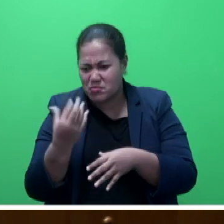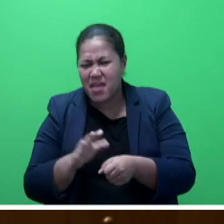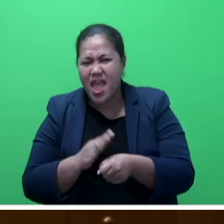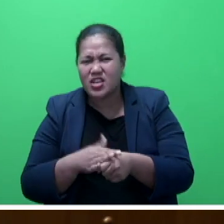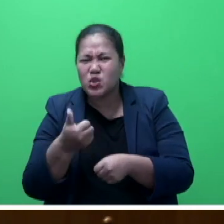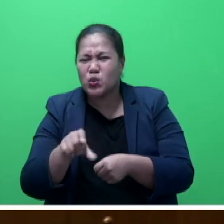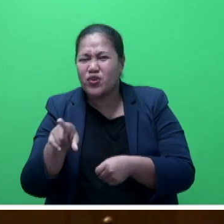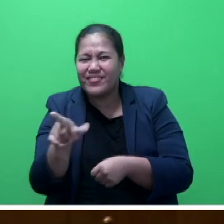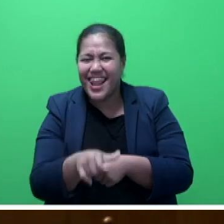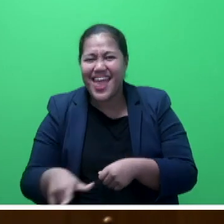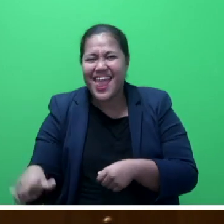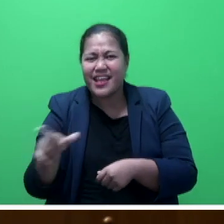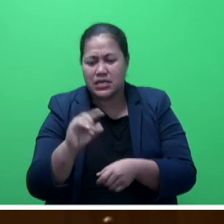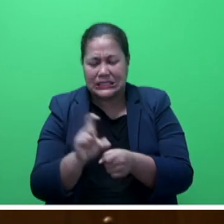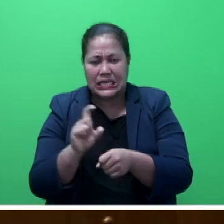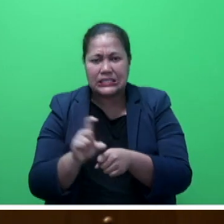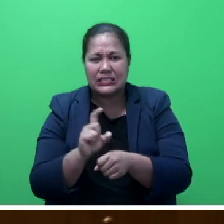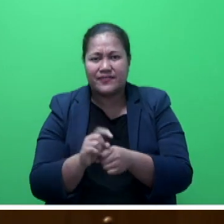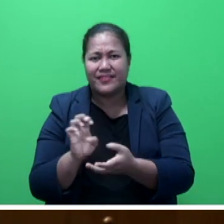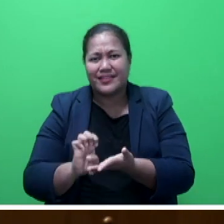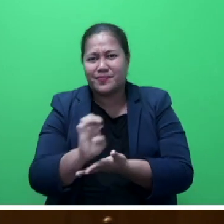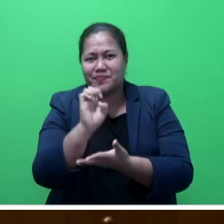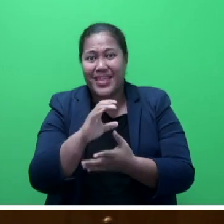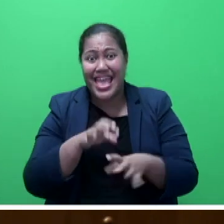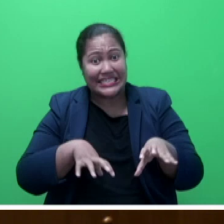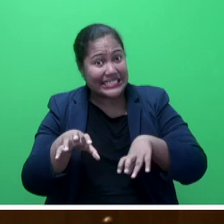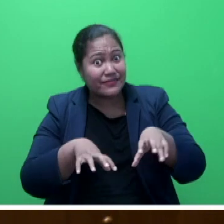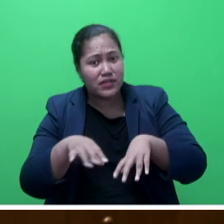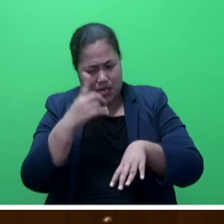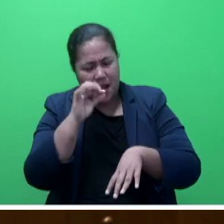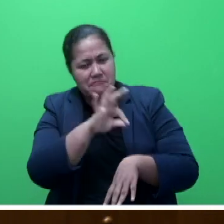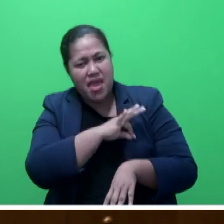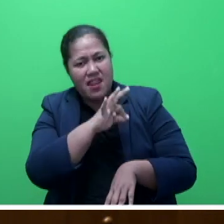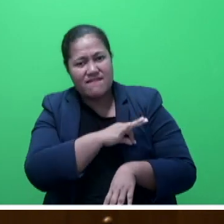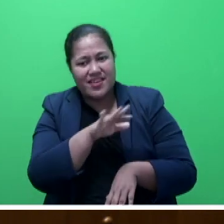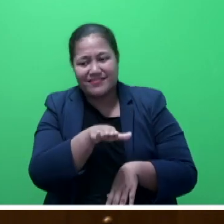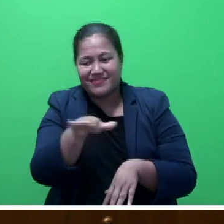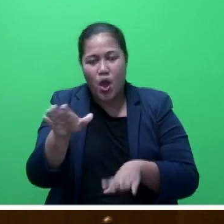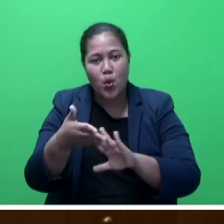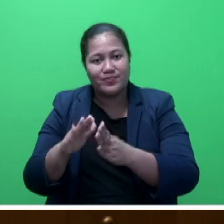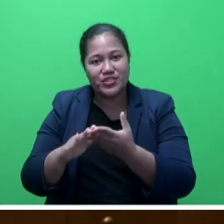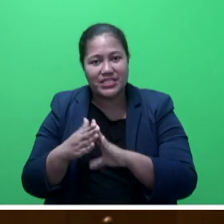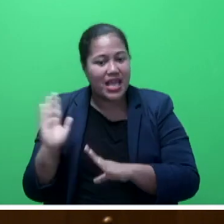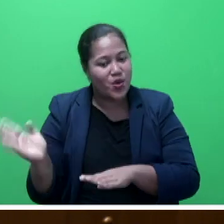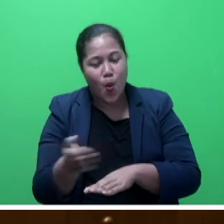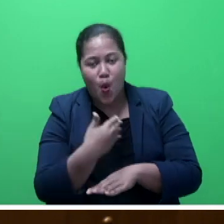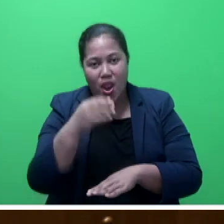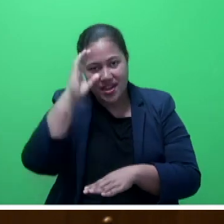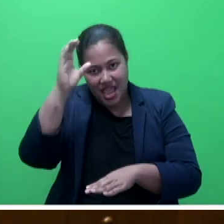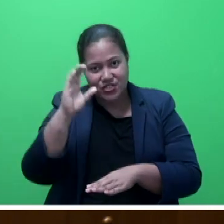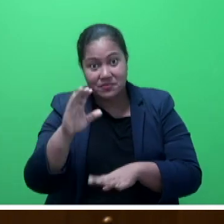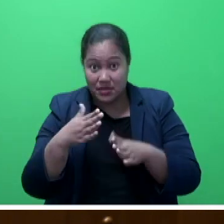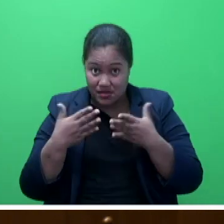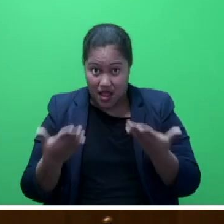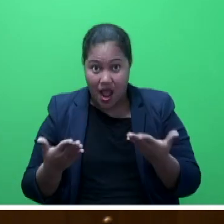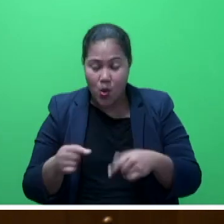them, creating economic activity that benefit their communities and the nation. Now is the time for